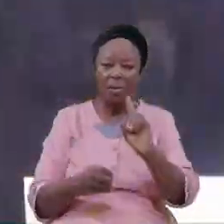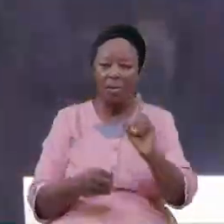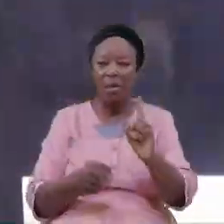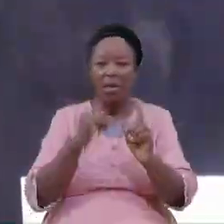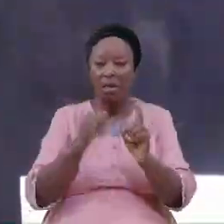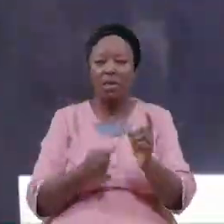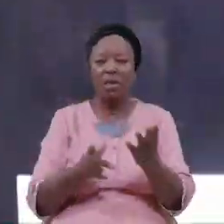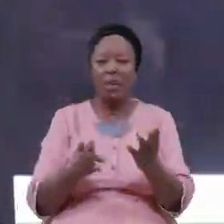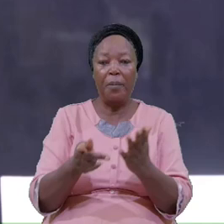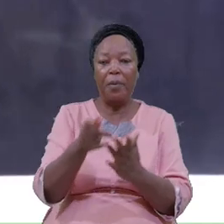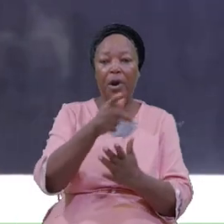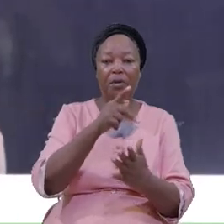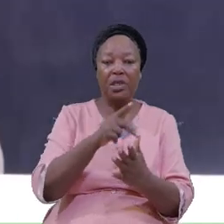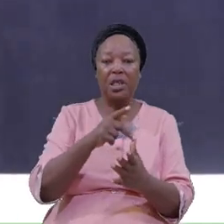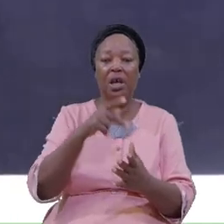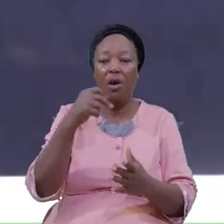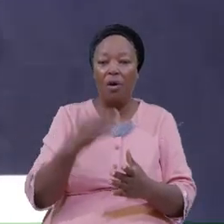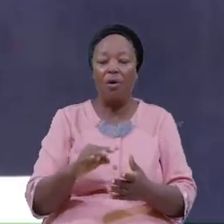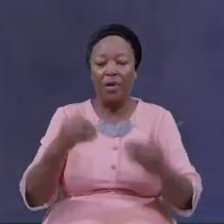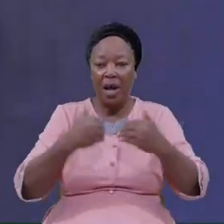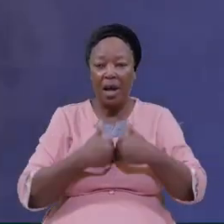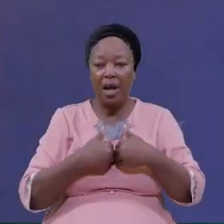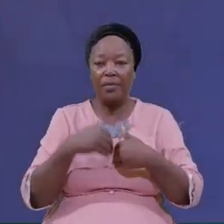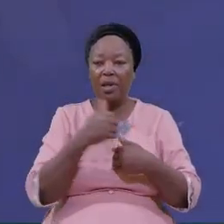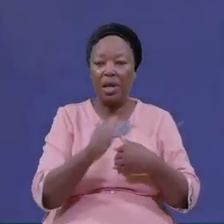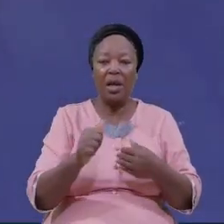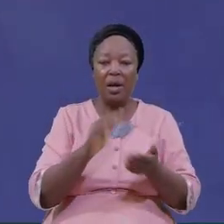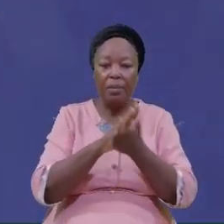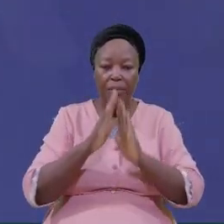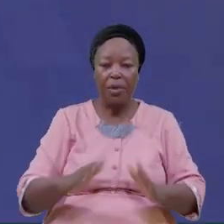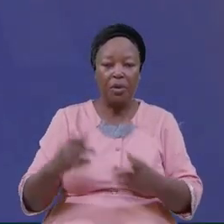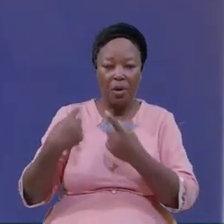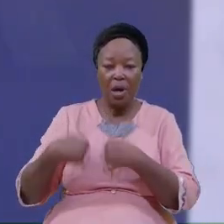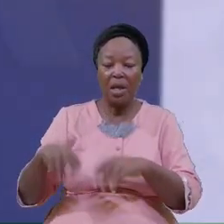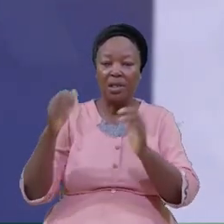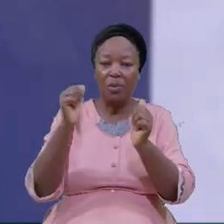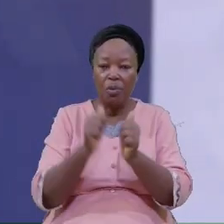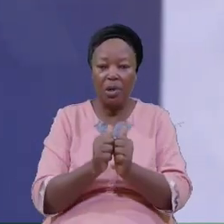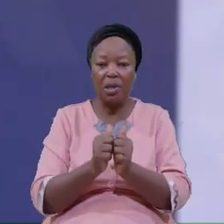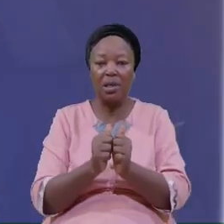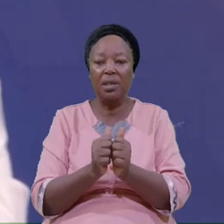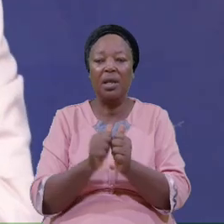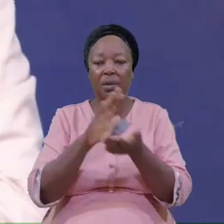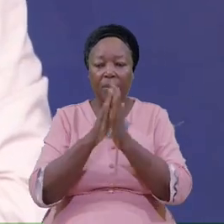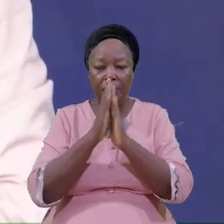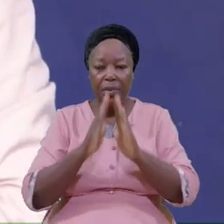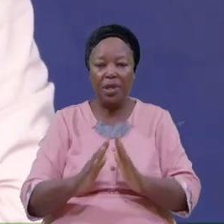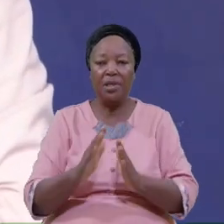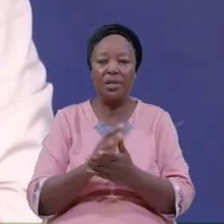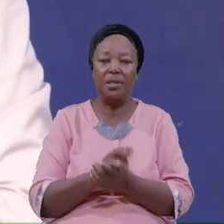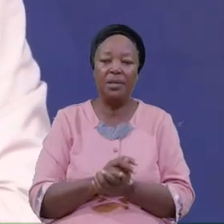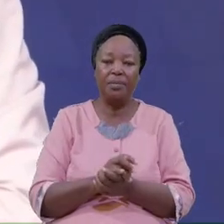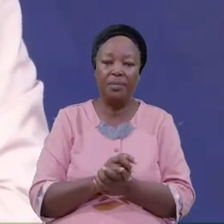of possessing a pure heart with peace. La priorité de posséder un cœur